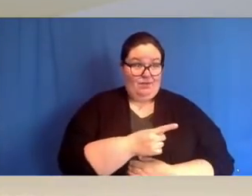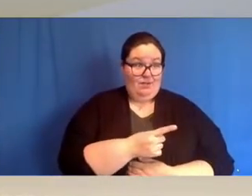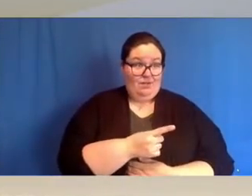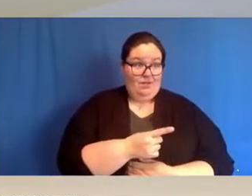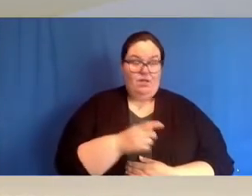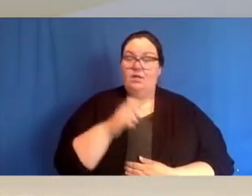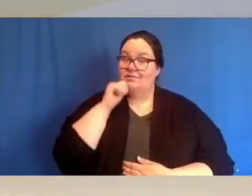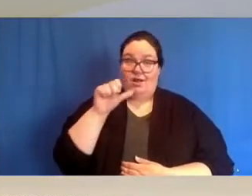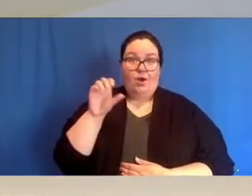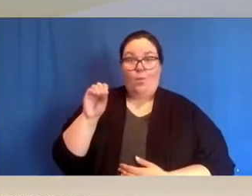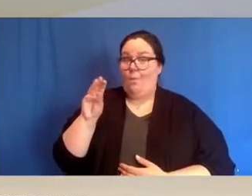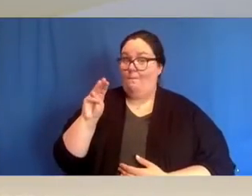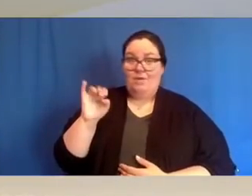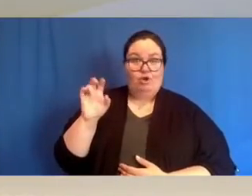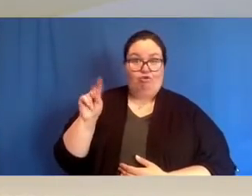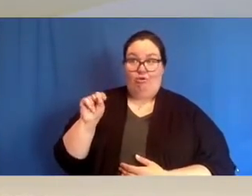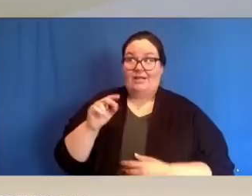Omicron.